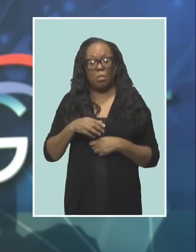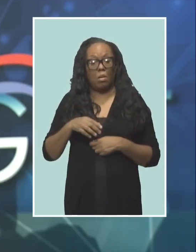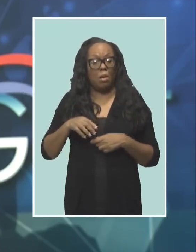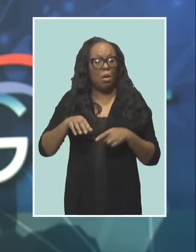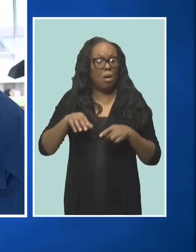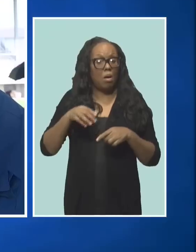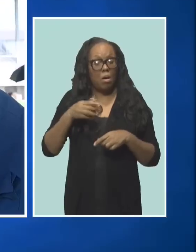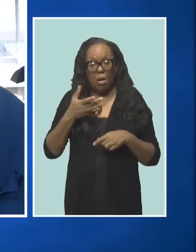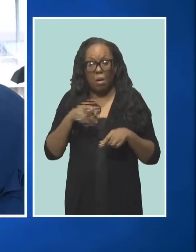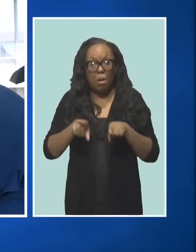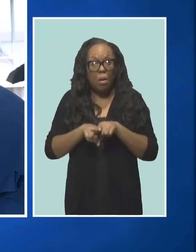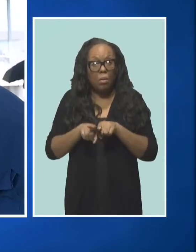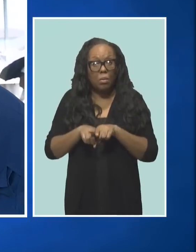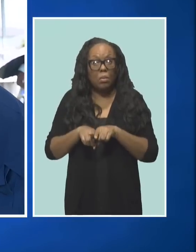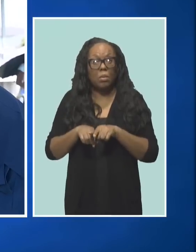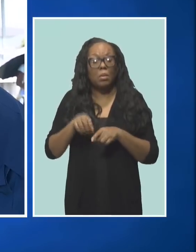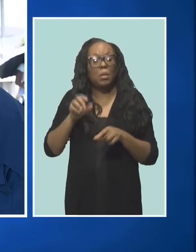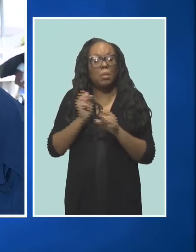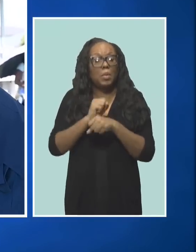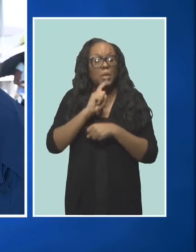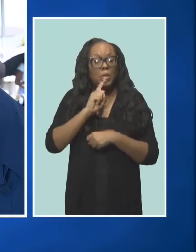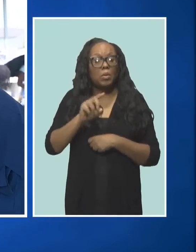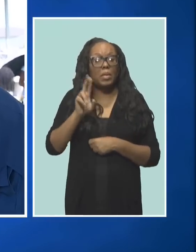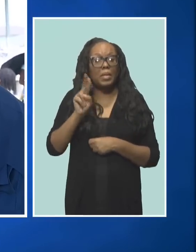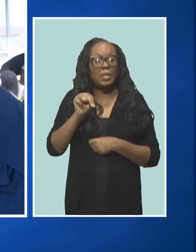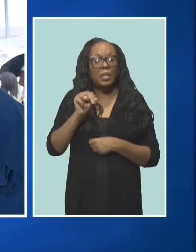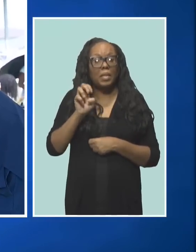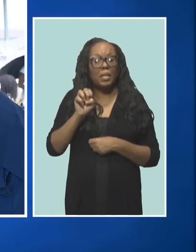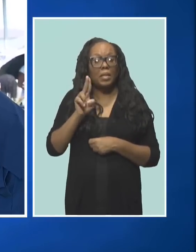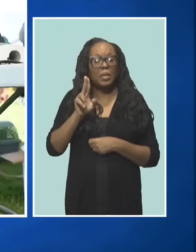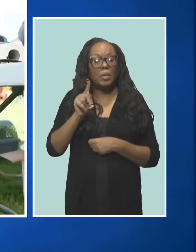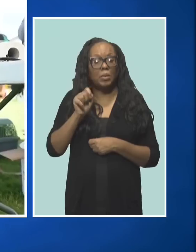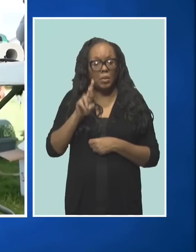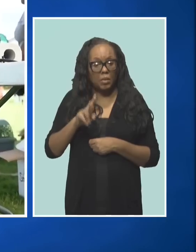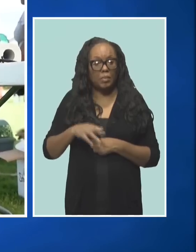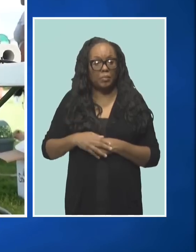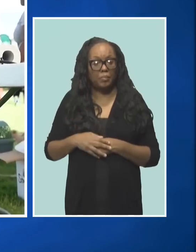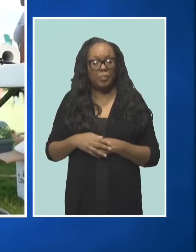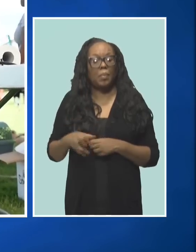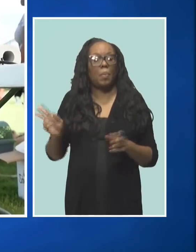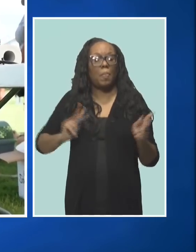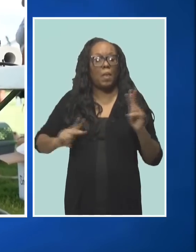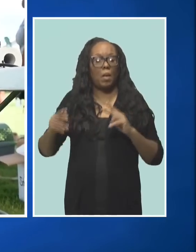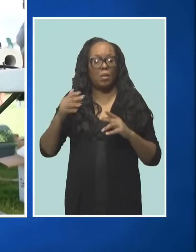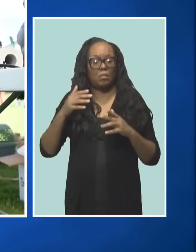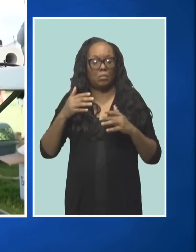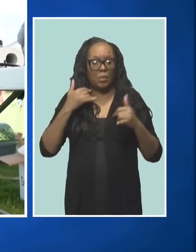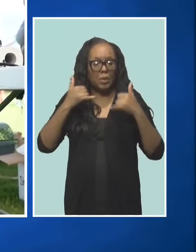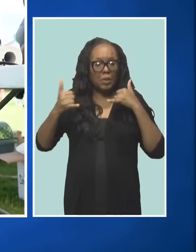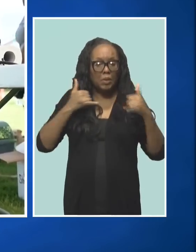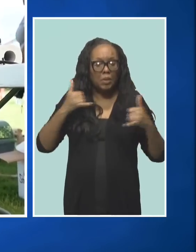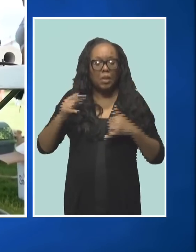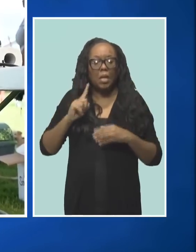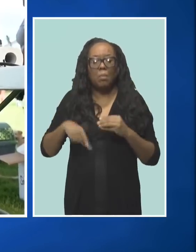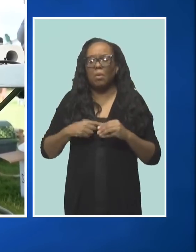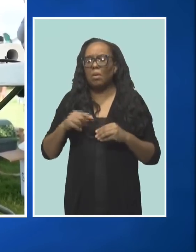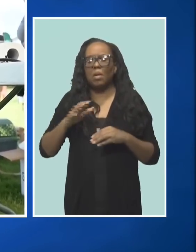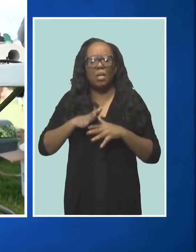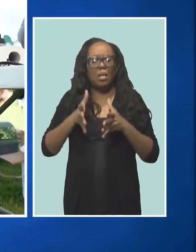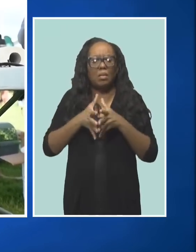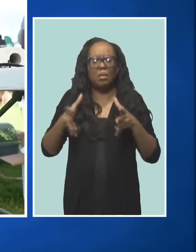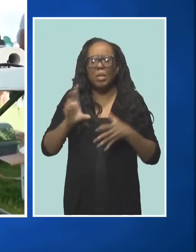Animal Control Officer in the unit, Alison Cadell, says members of the public have been reaching out daily concerning the issue of stray